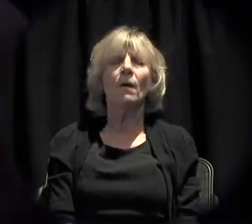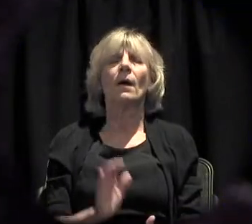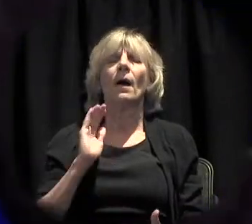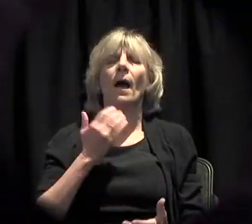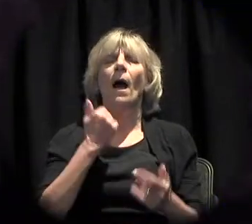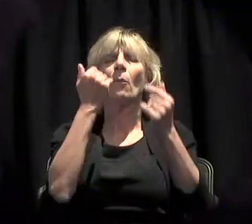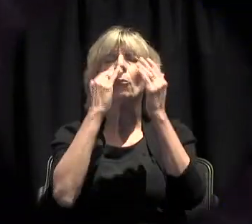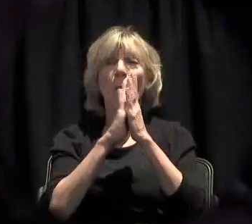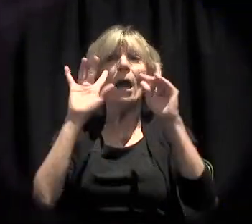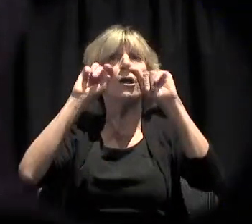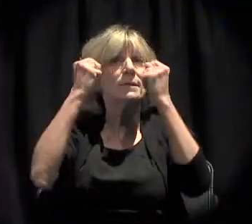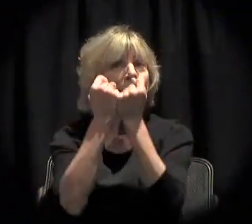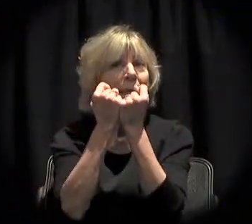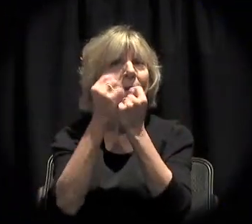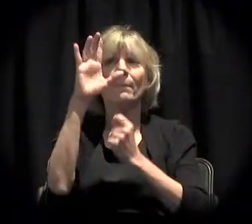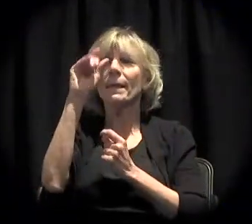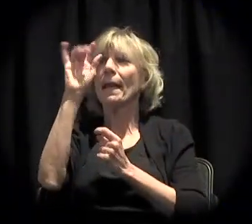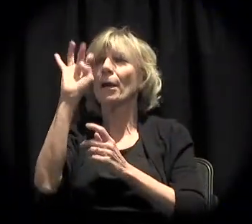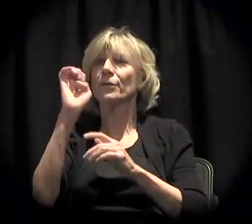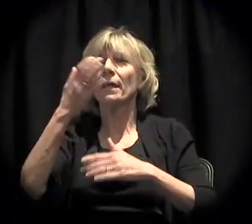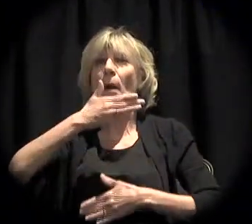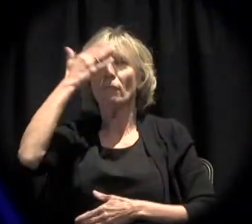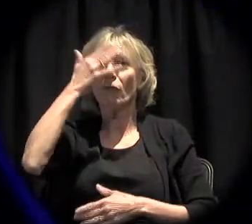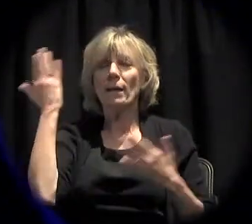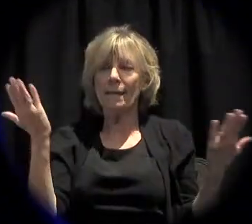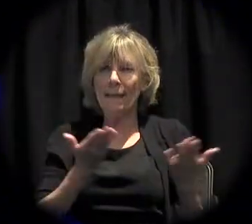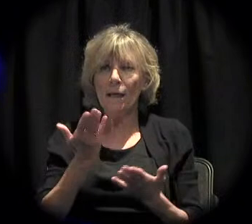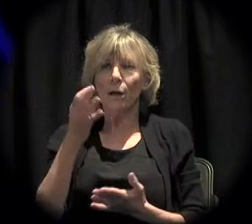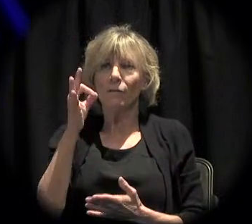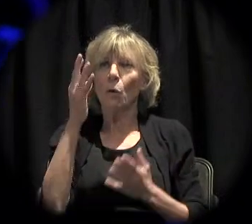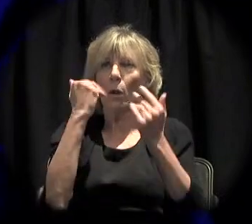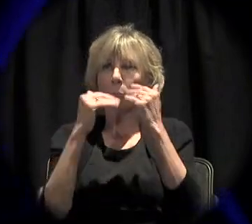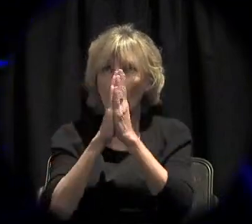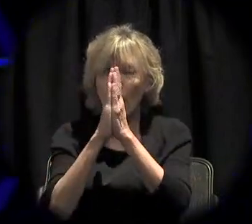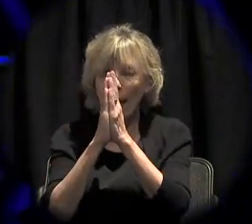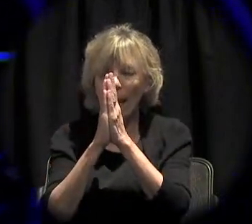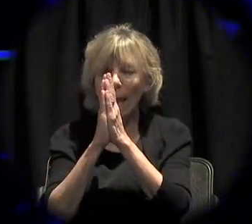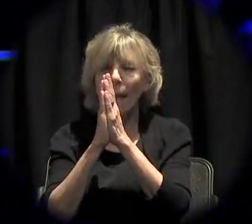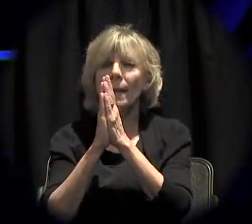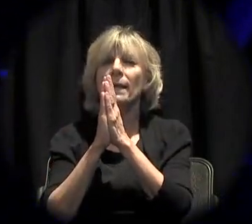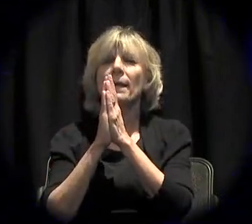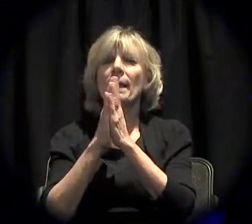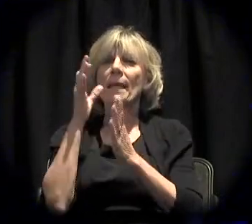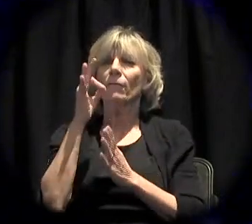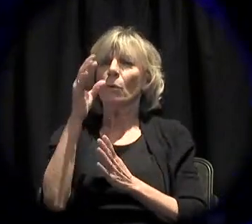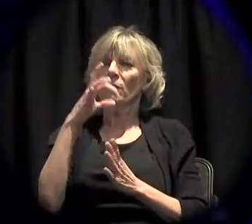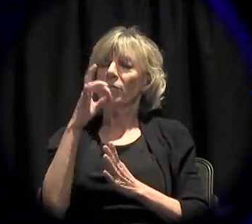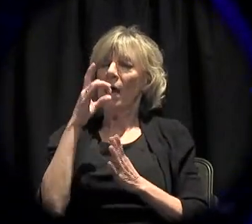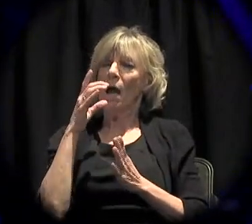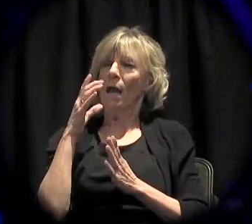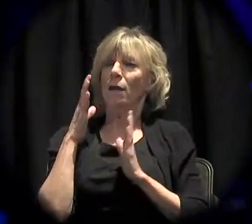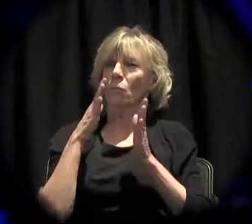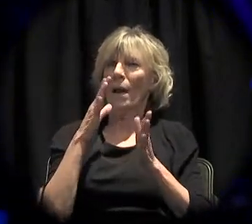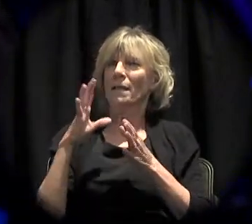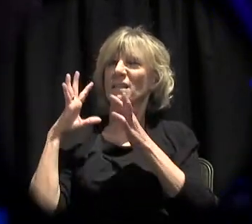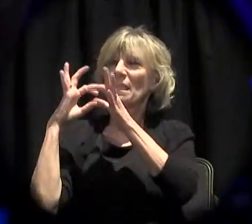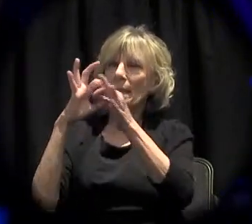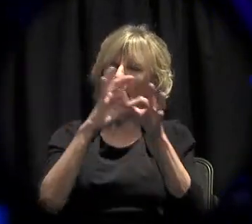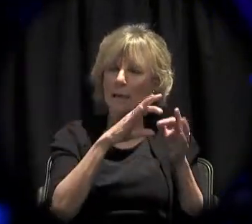Our prayer team, care team will be up front if you'd like somebody to pray with. And if you'd like to find ways to connect better here at